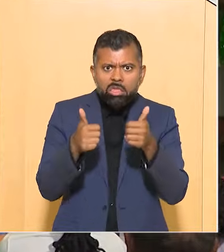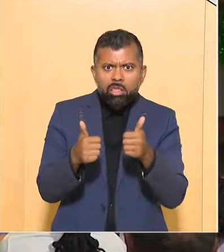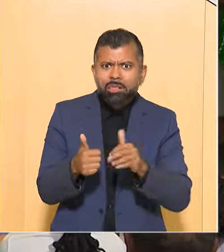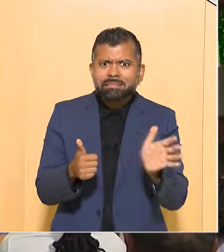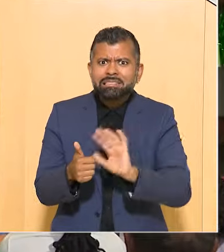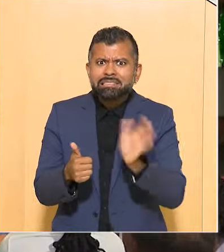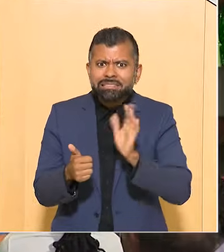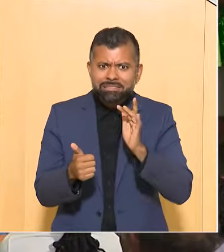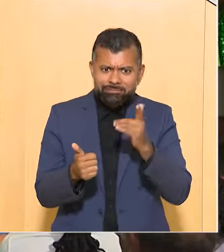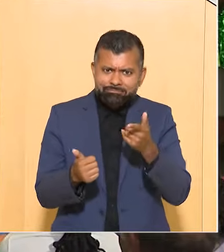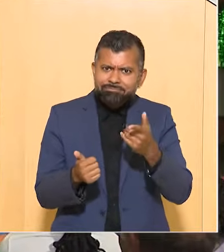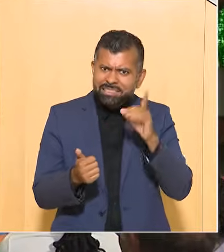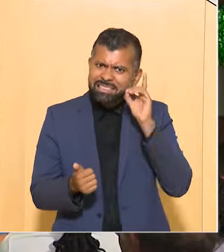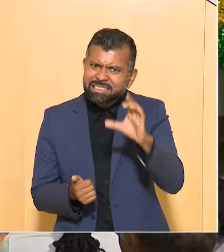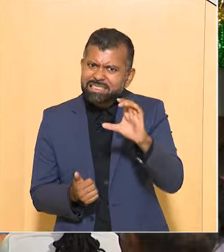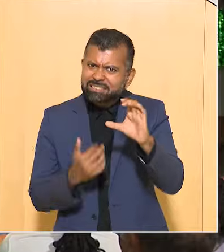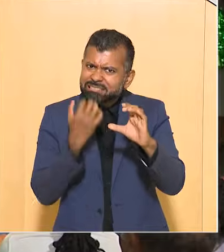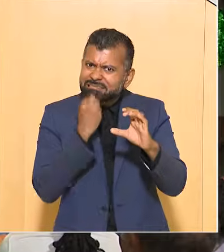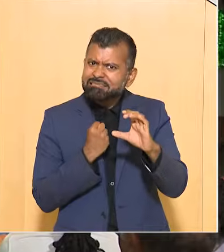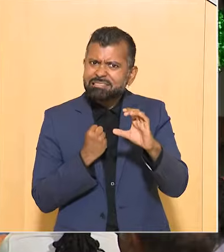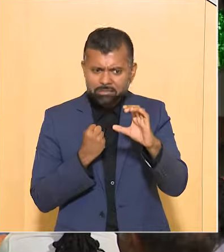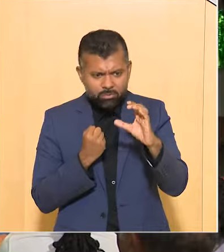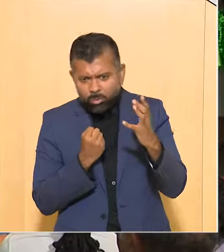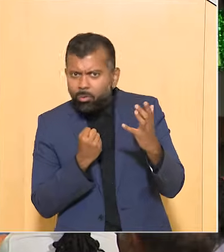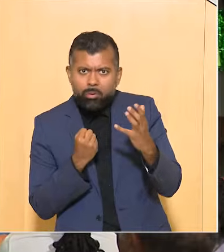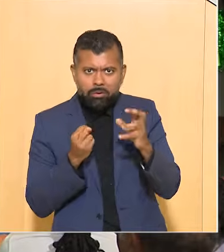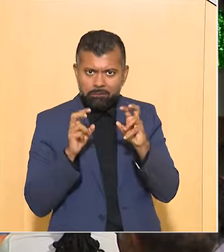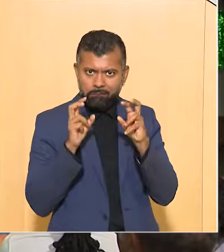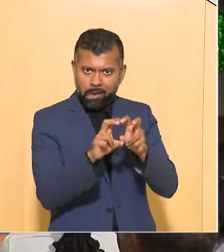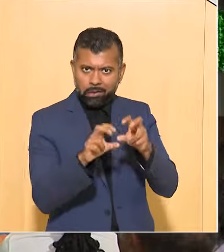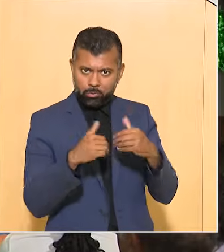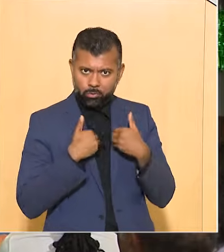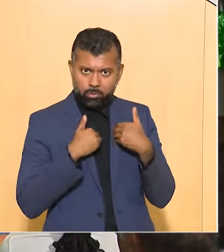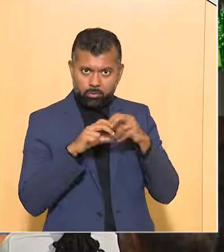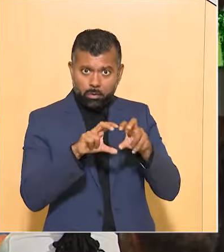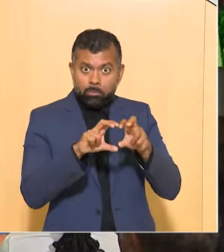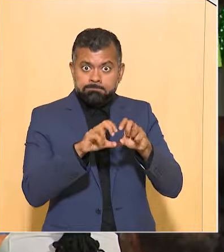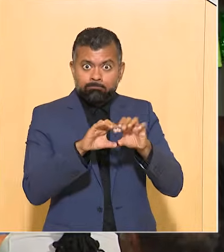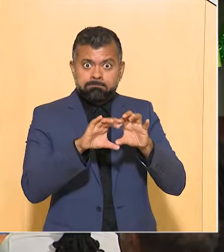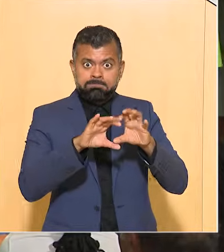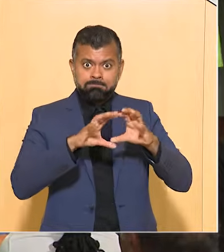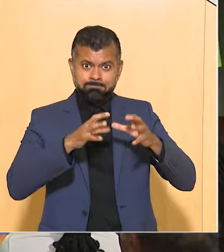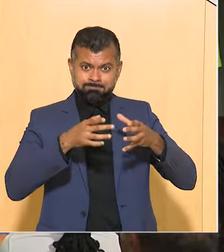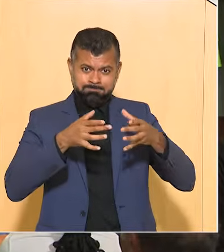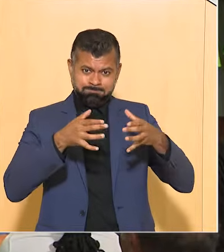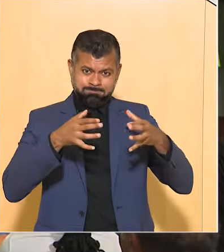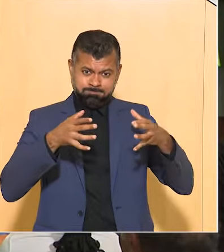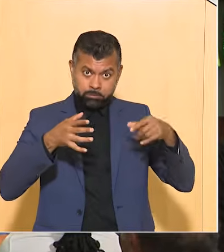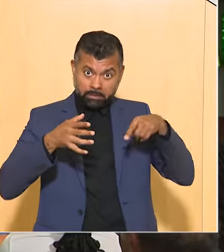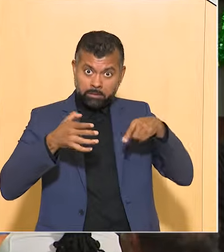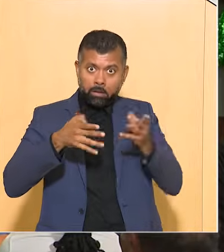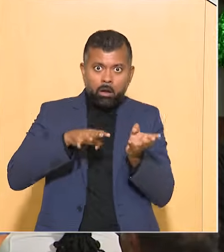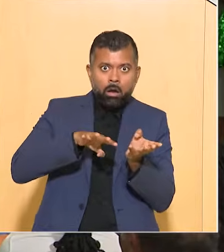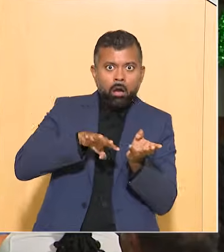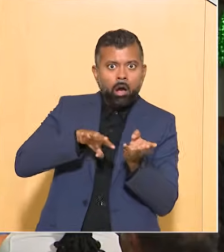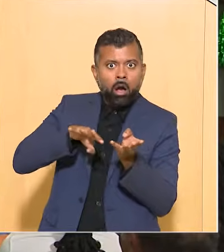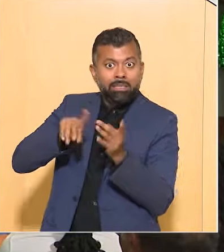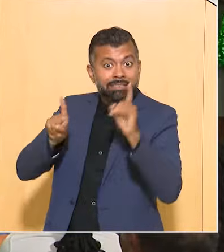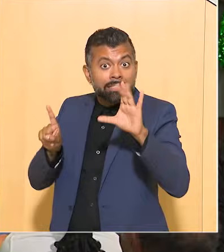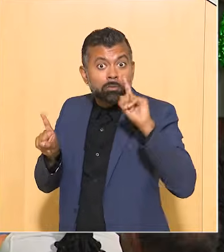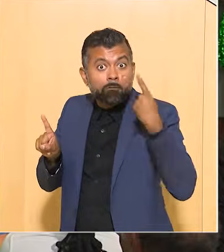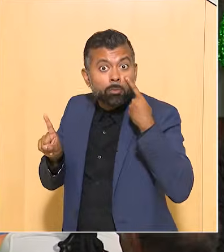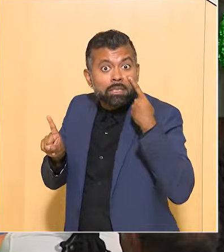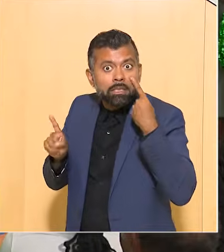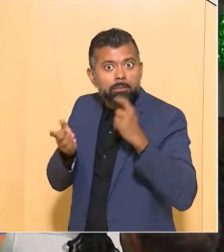it's important that the whole government, across the government, stands up. It's about 1/3. Just think